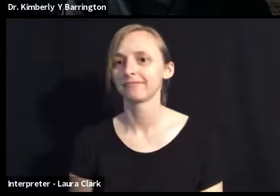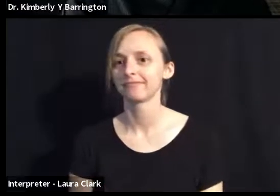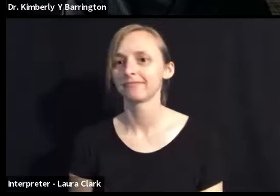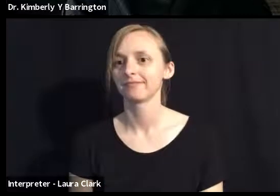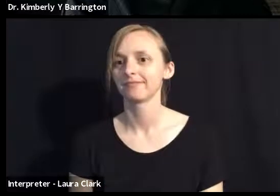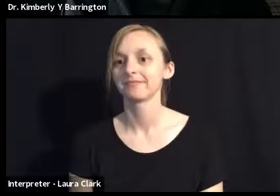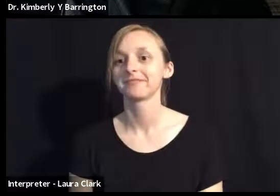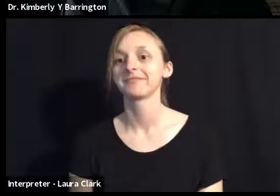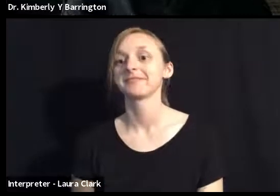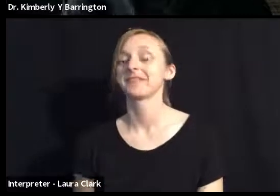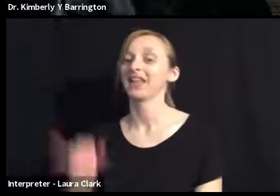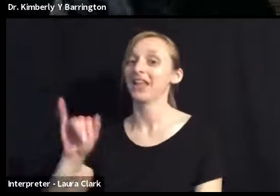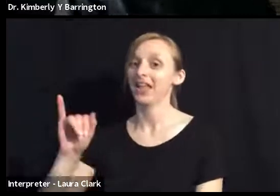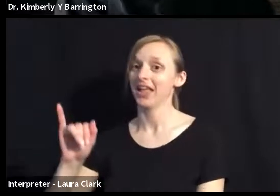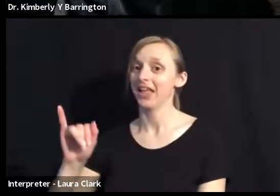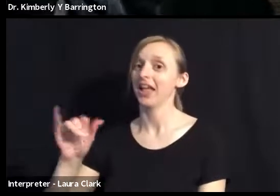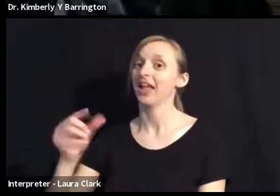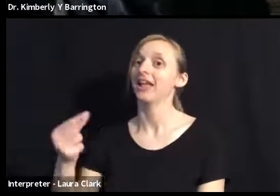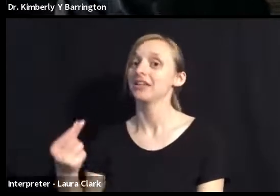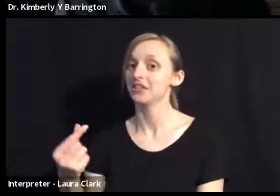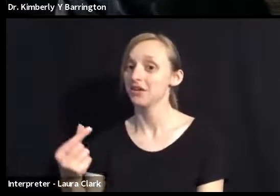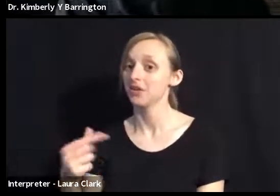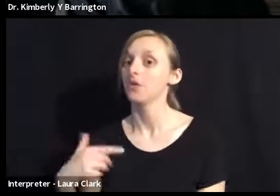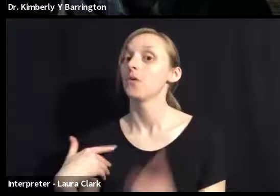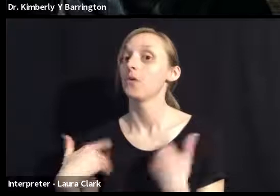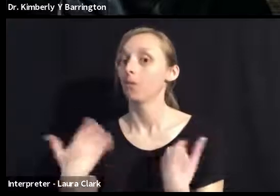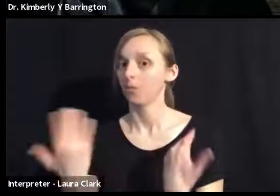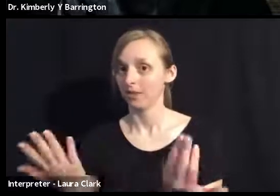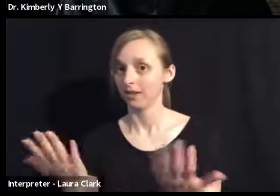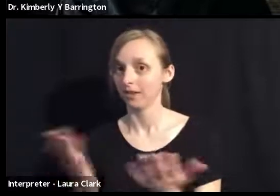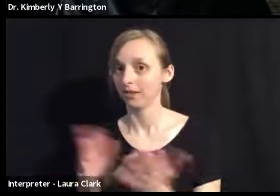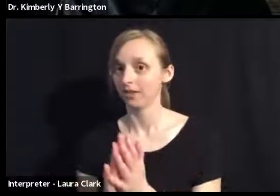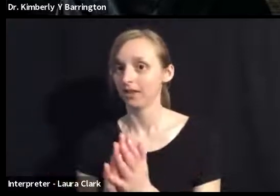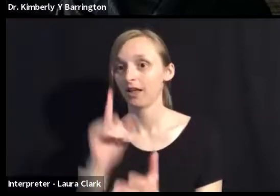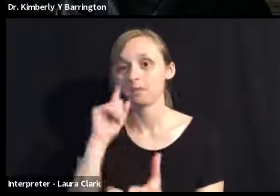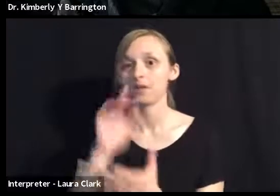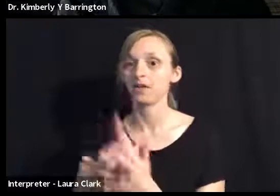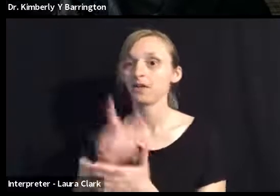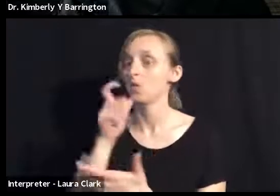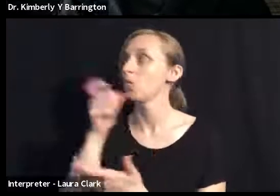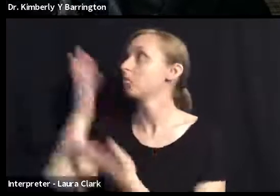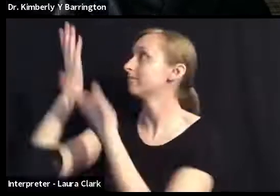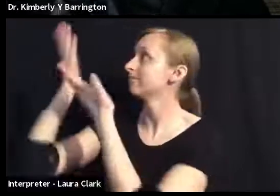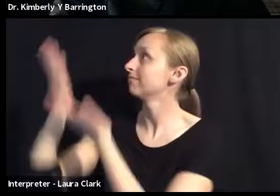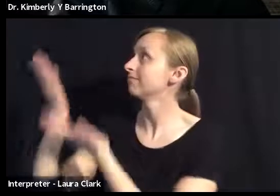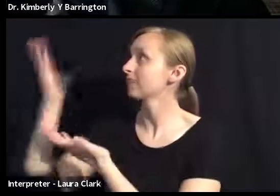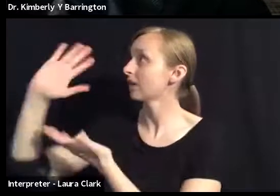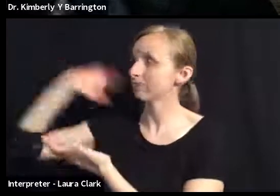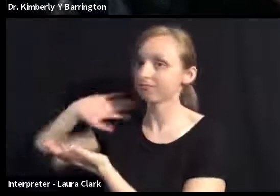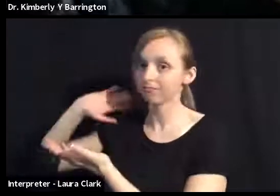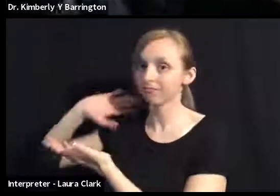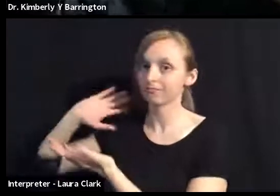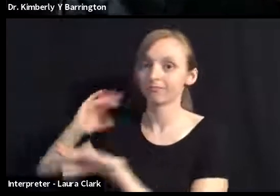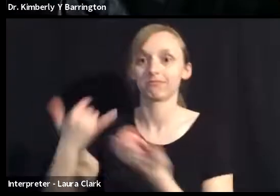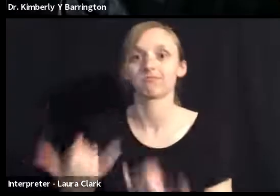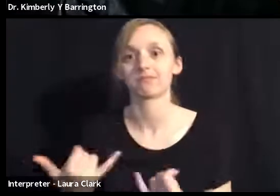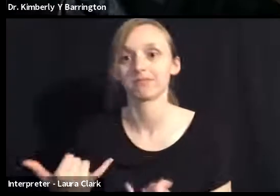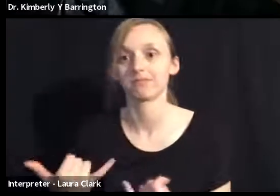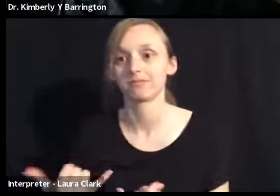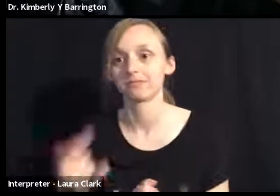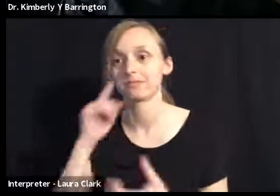Well, I believe who God was to me then and who God is to me now. I believe that